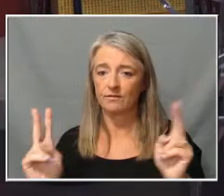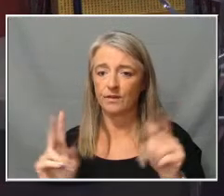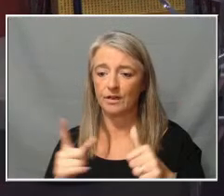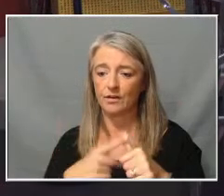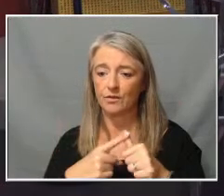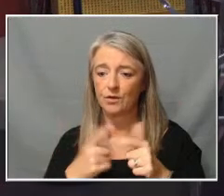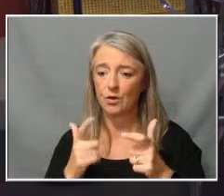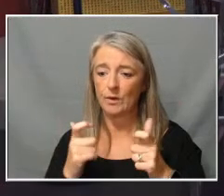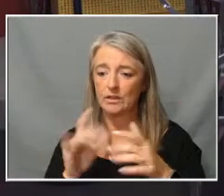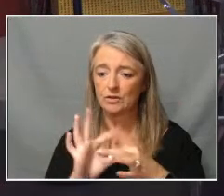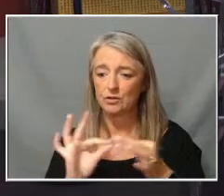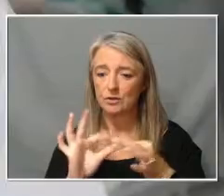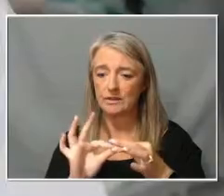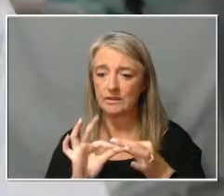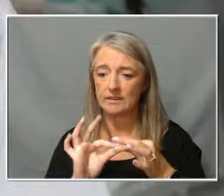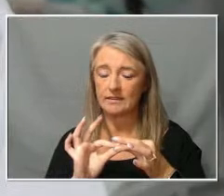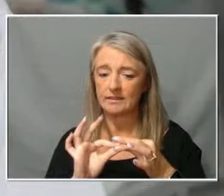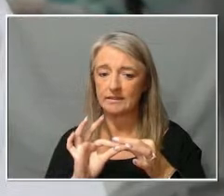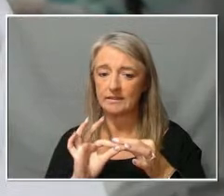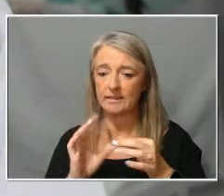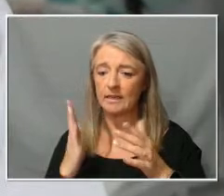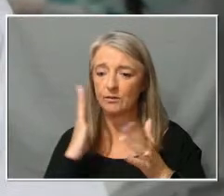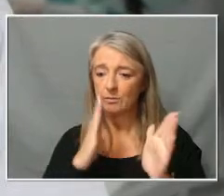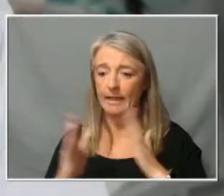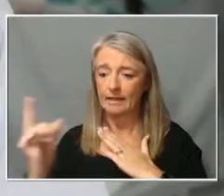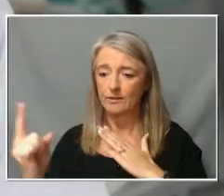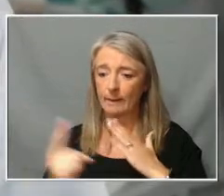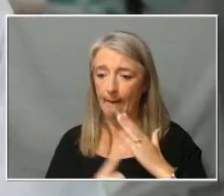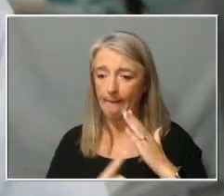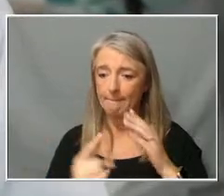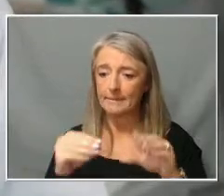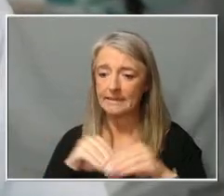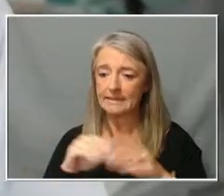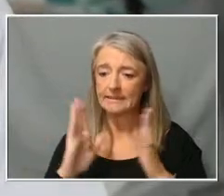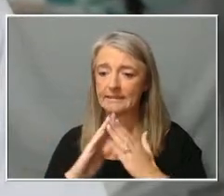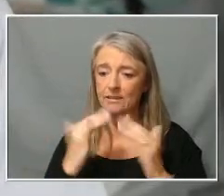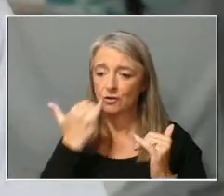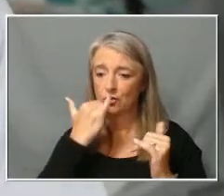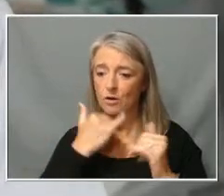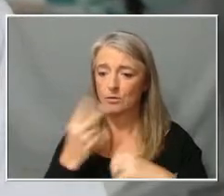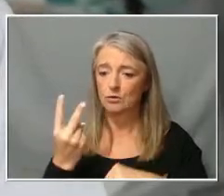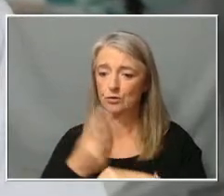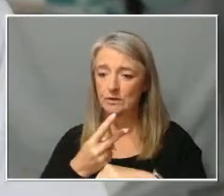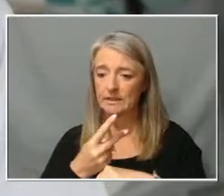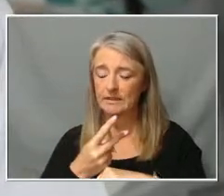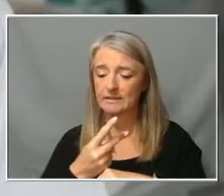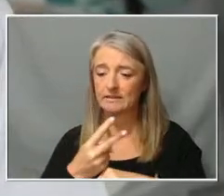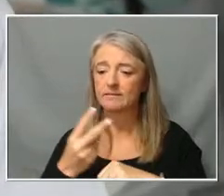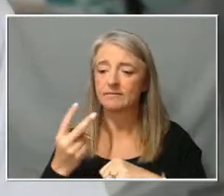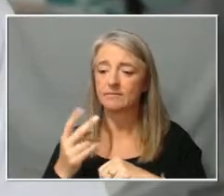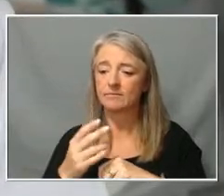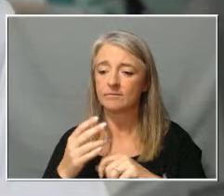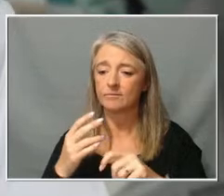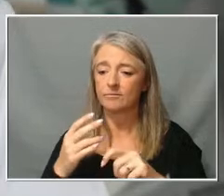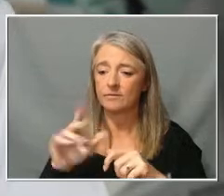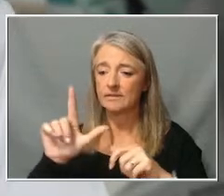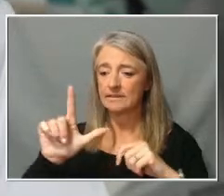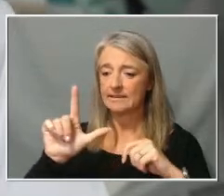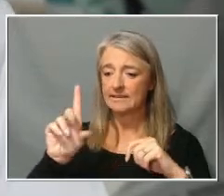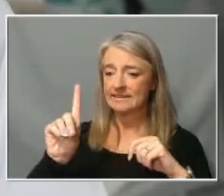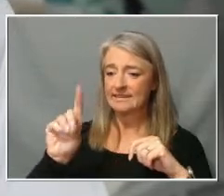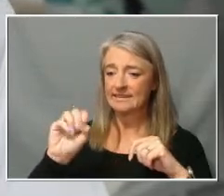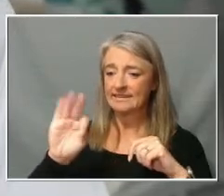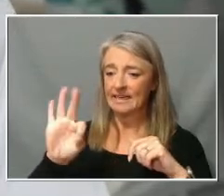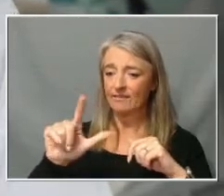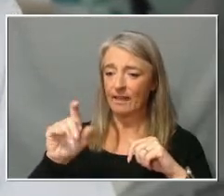be, he was going to come because he was in town, but he called me 2 days in a row. So it was Rick Allen, the drummer for Def Leppard, who lost an arm.